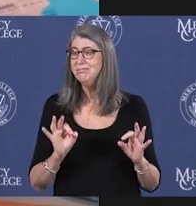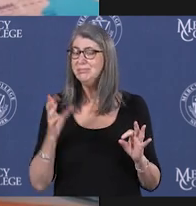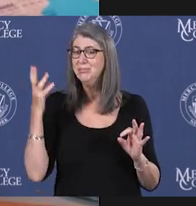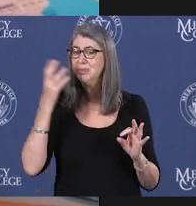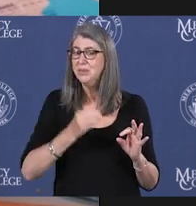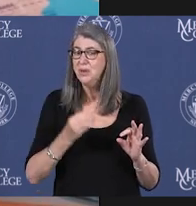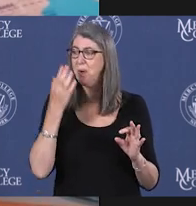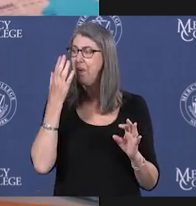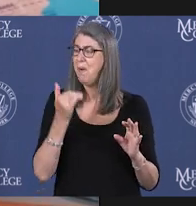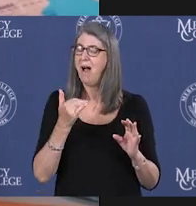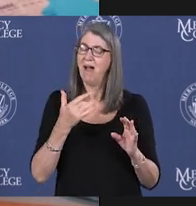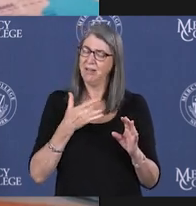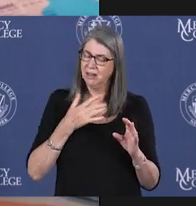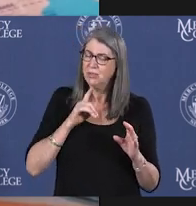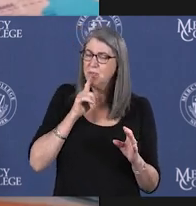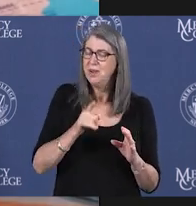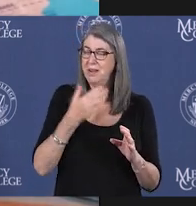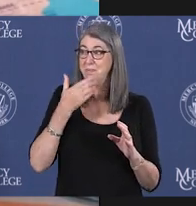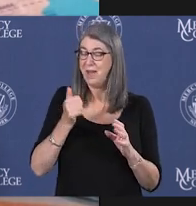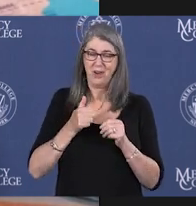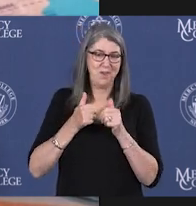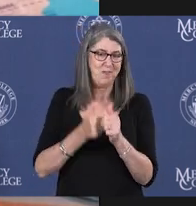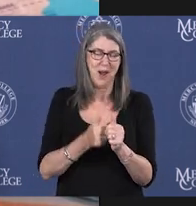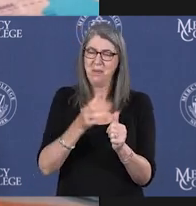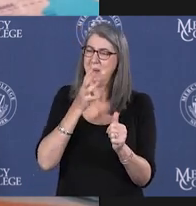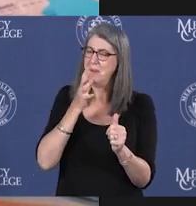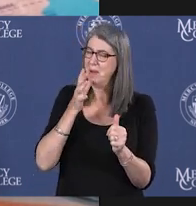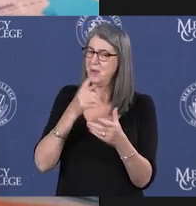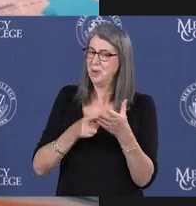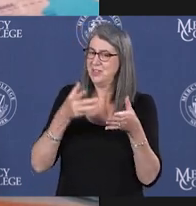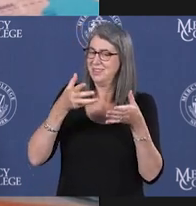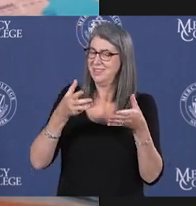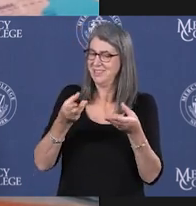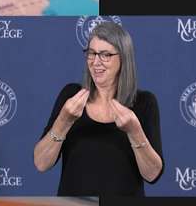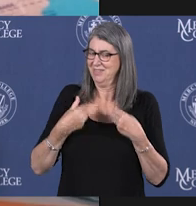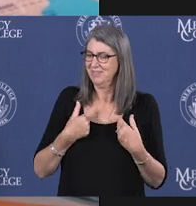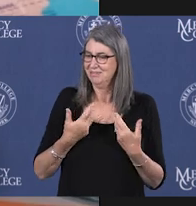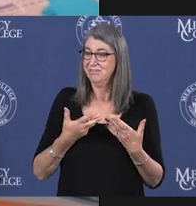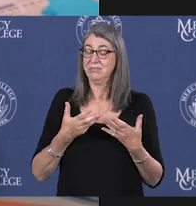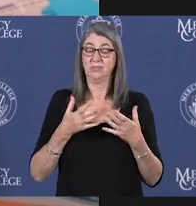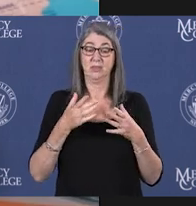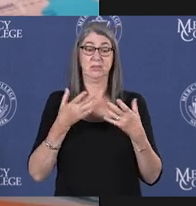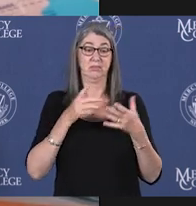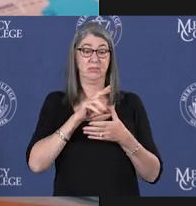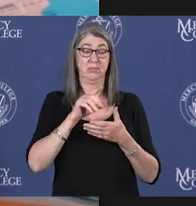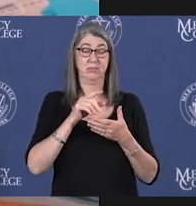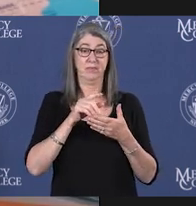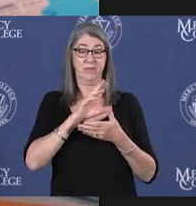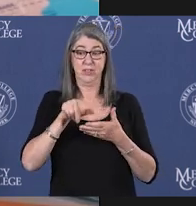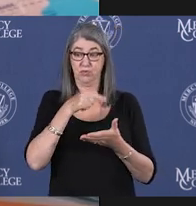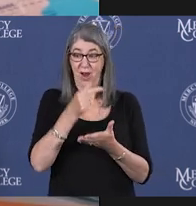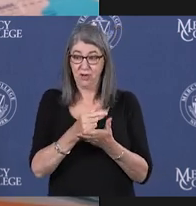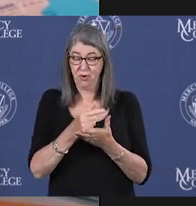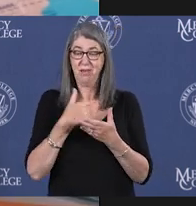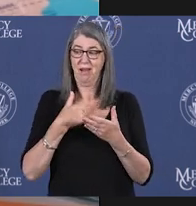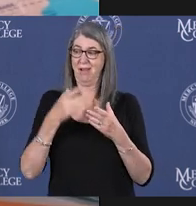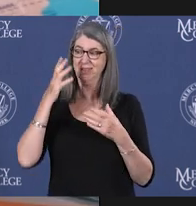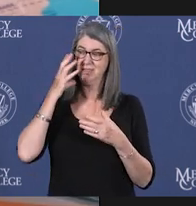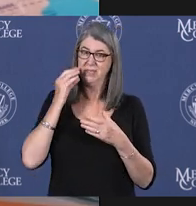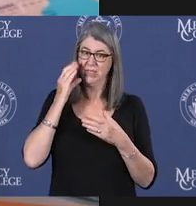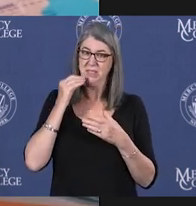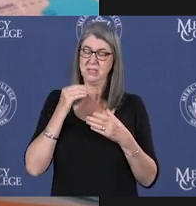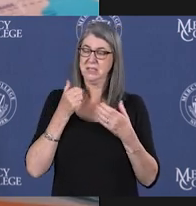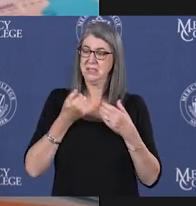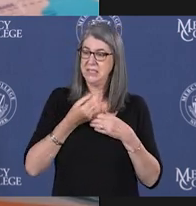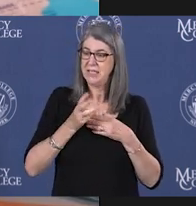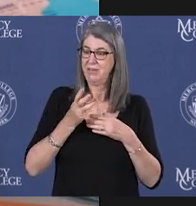there are no footsteps better to follow than hers. After receiving my undergraduate degree, I experienced a series